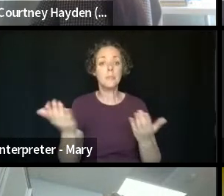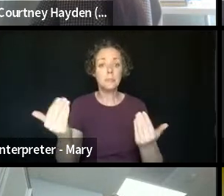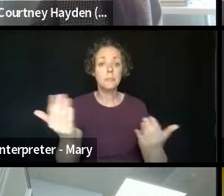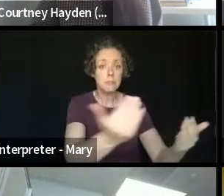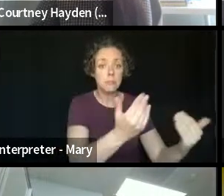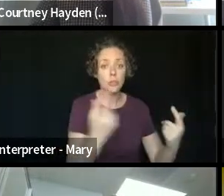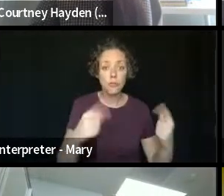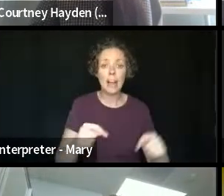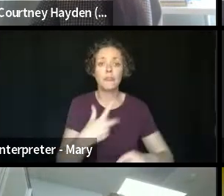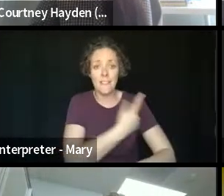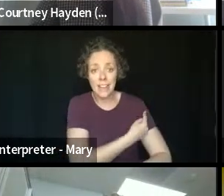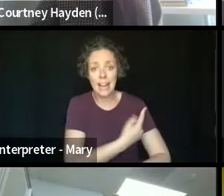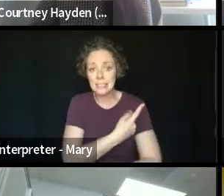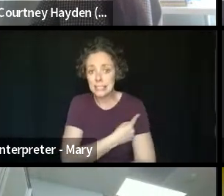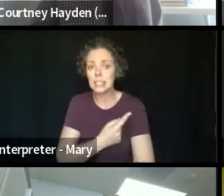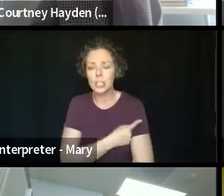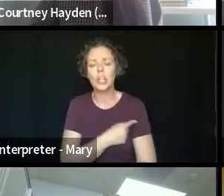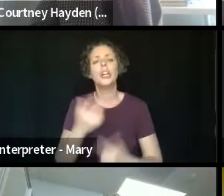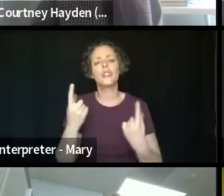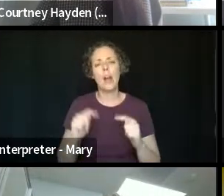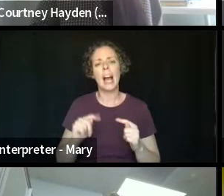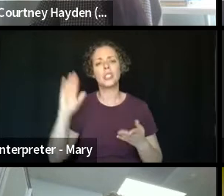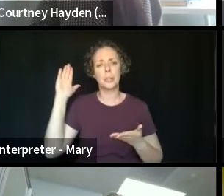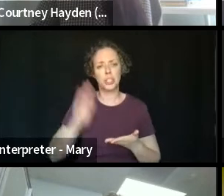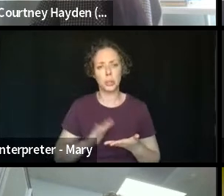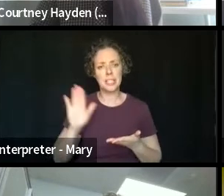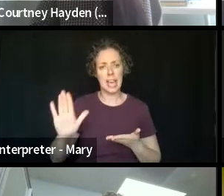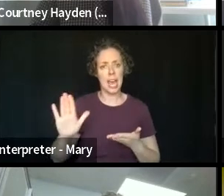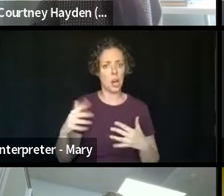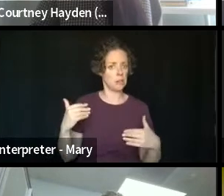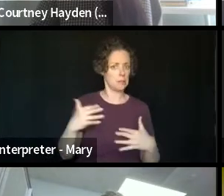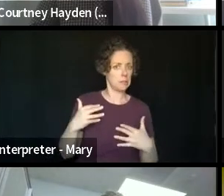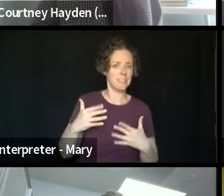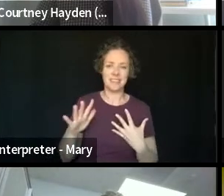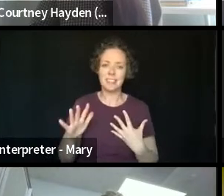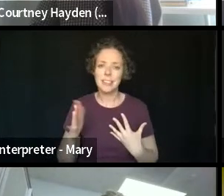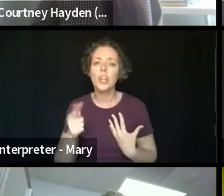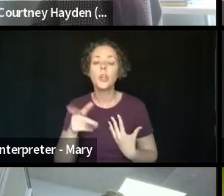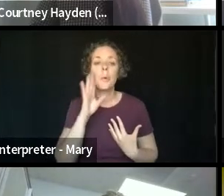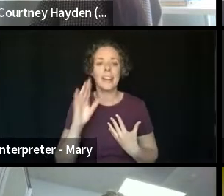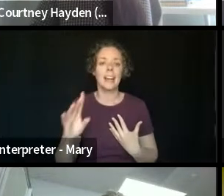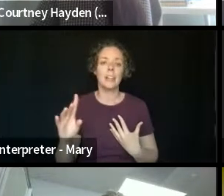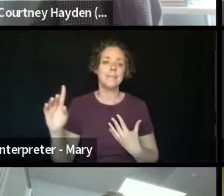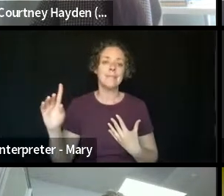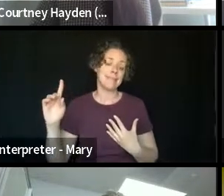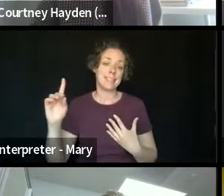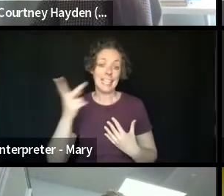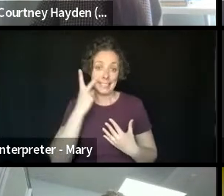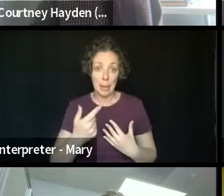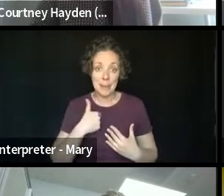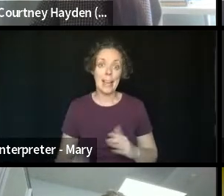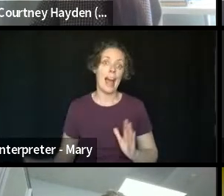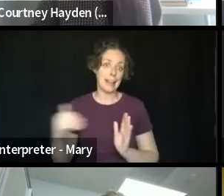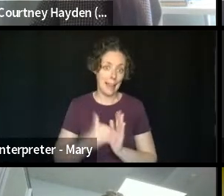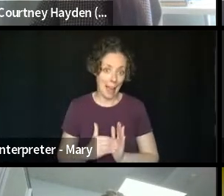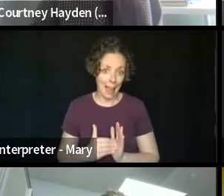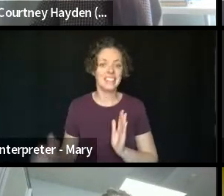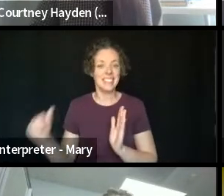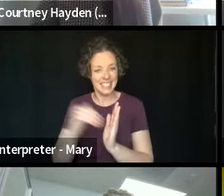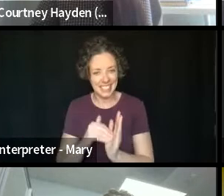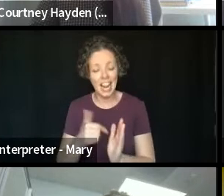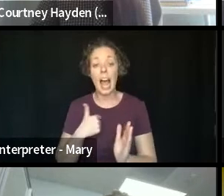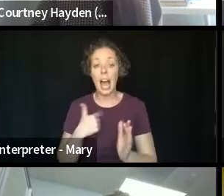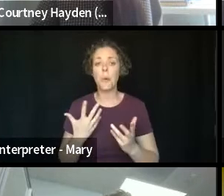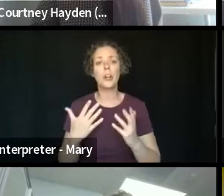to try to reduce hesitancy. So you'll hear from me again and again. I just want to protect